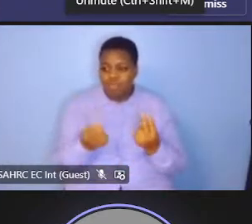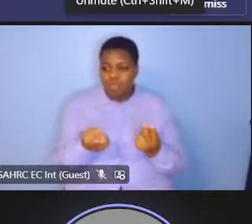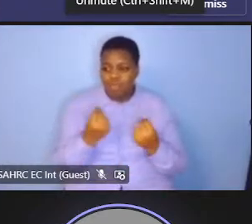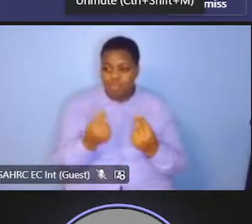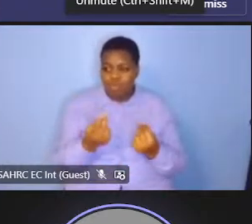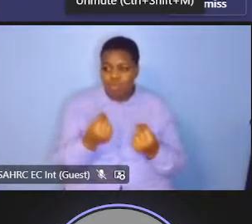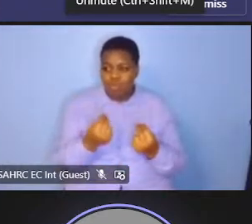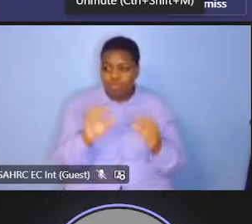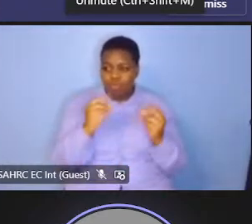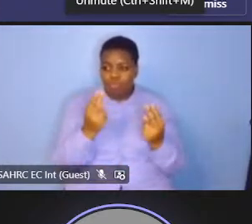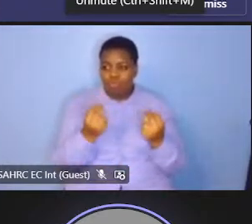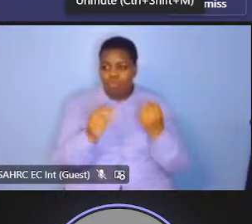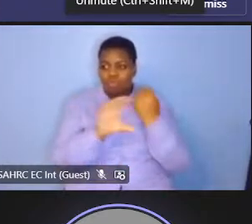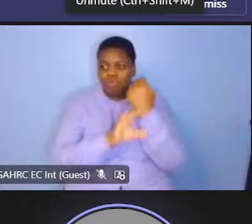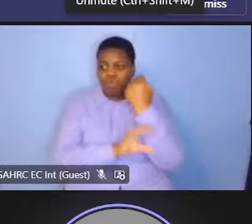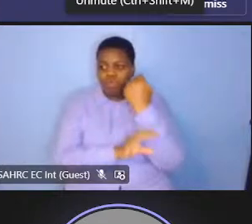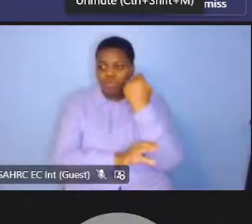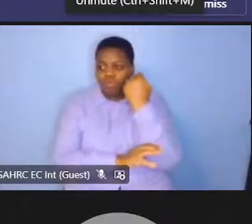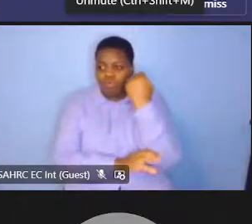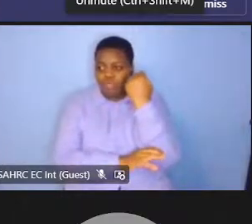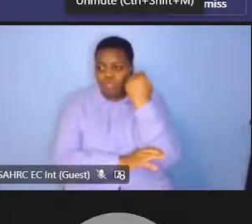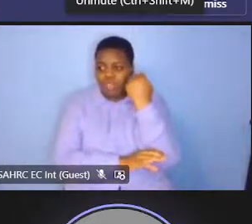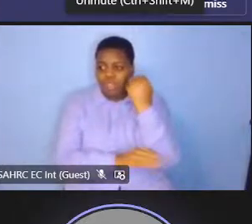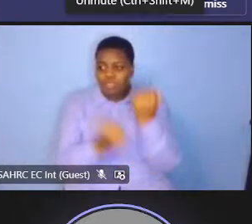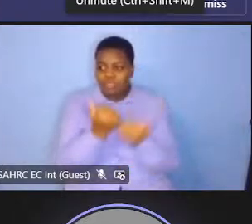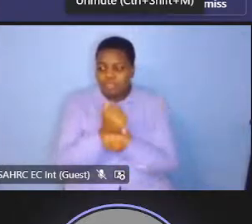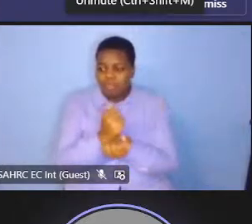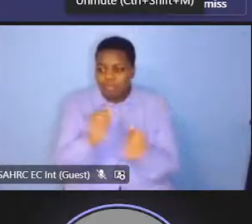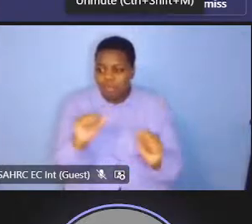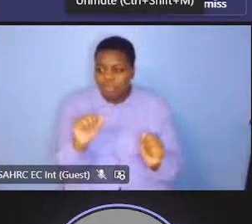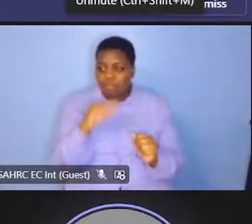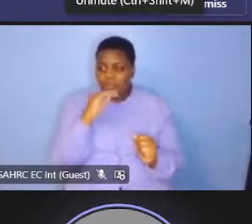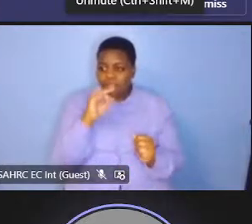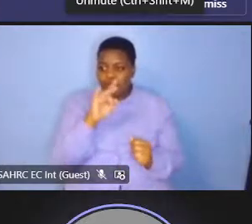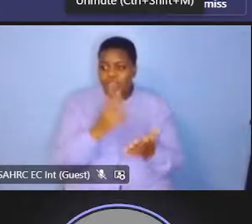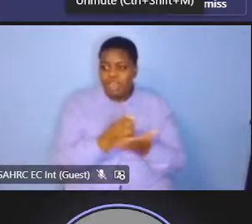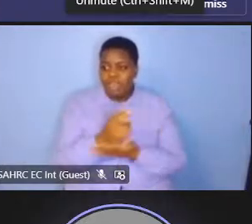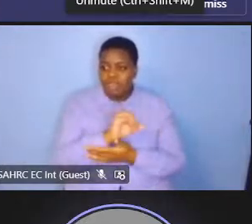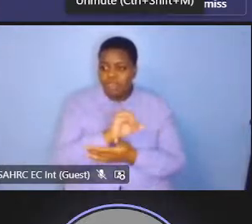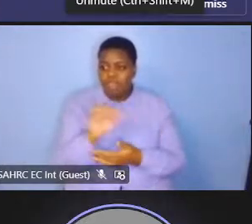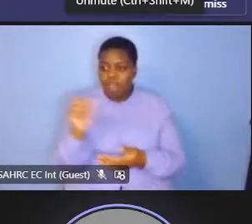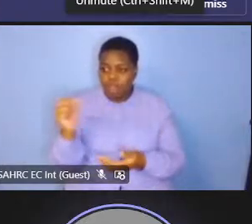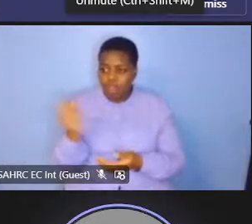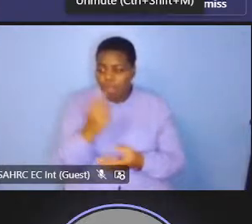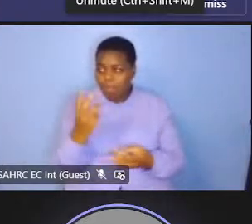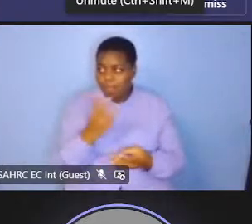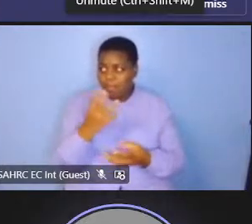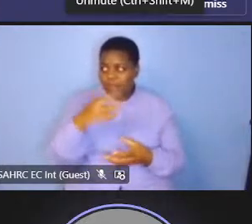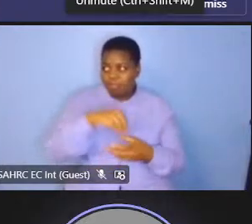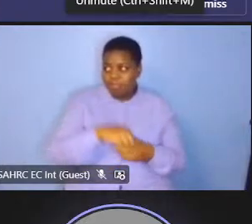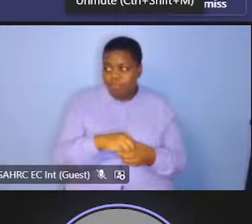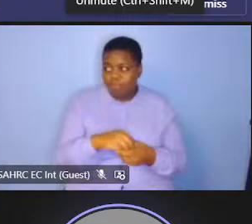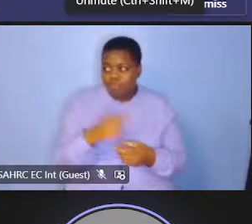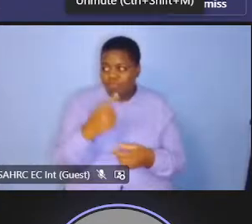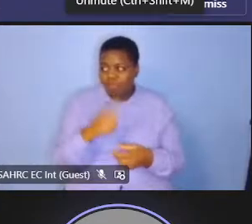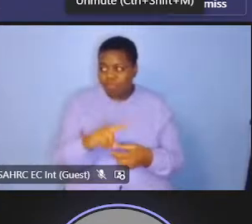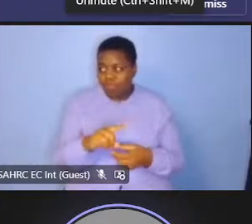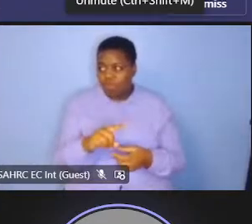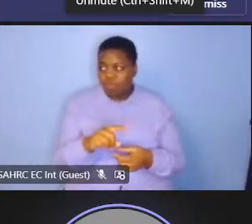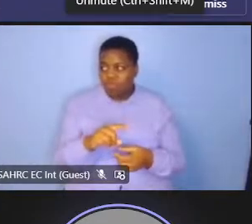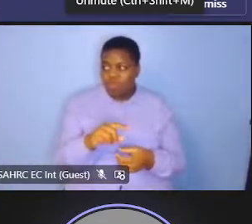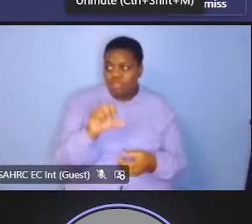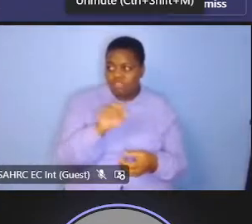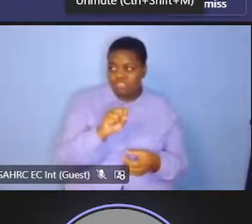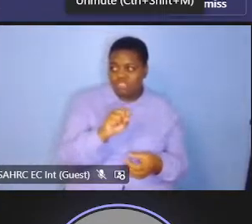in a constitutional democracy where rights of everybody that are enshrined in our constitution in terms of Section 9 should